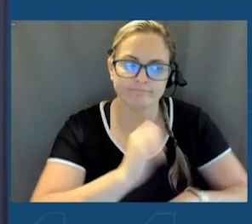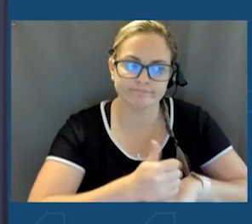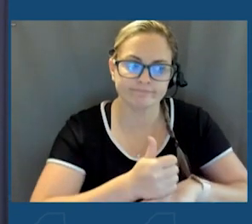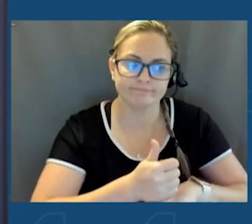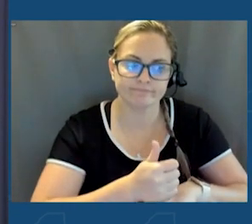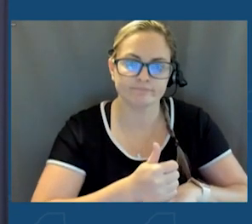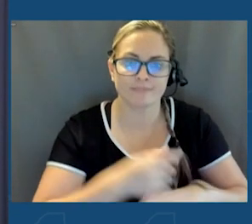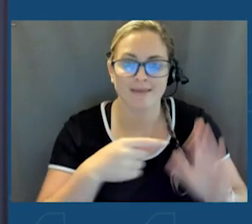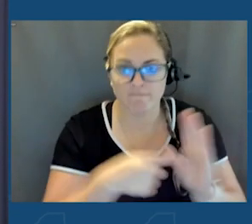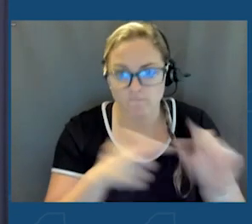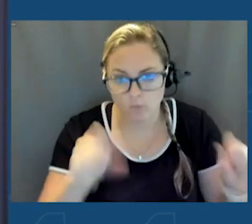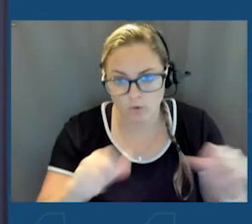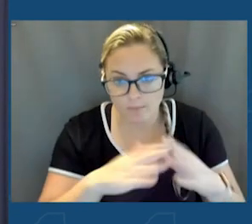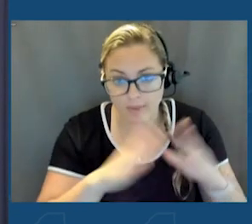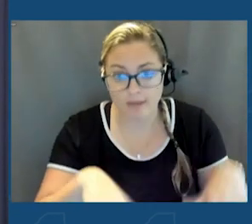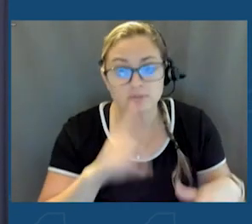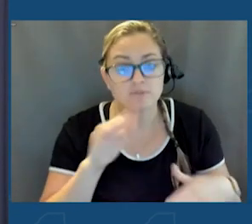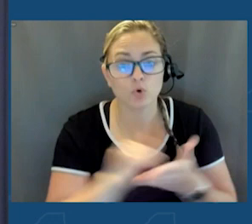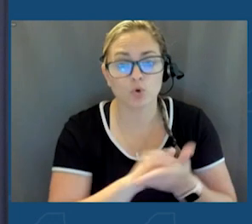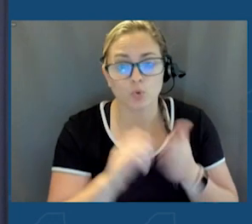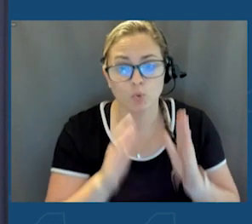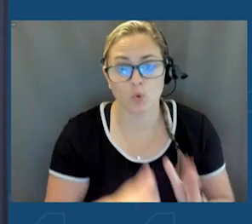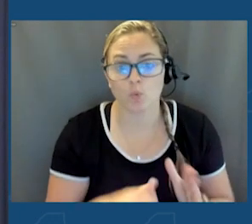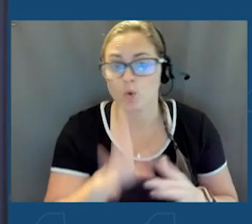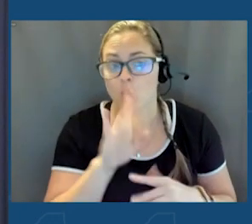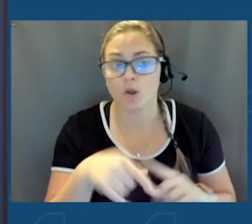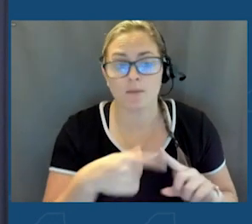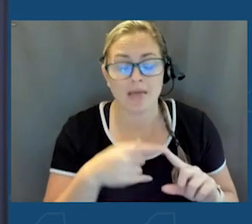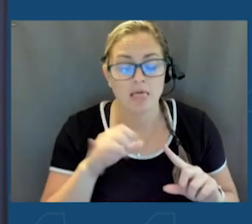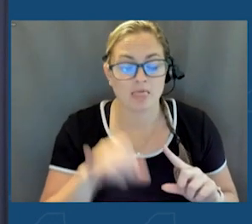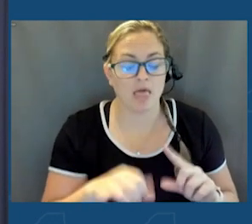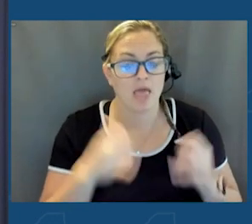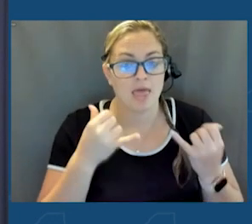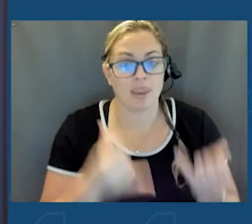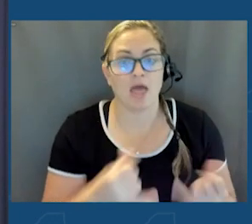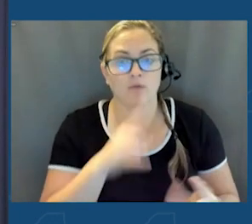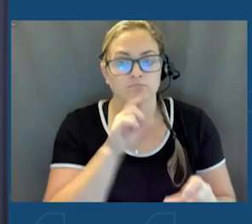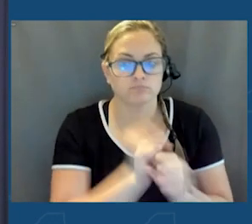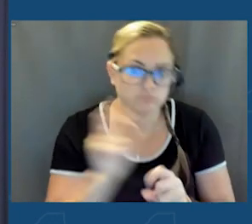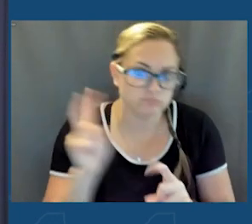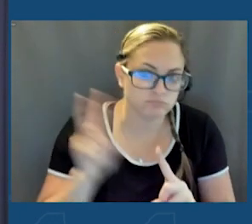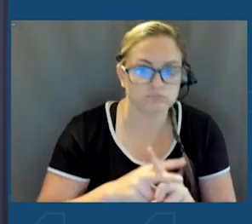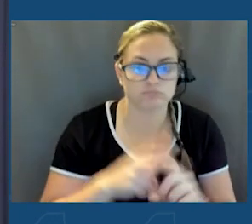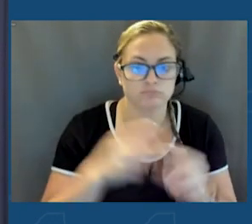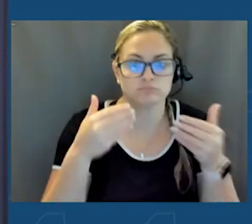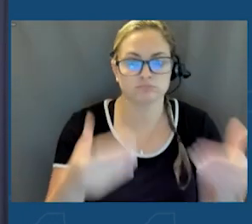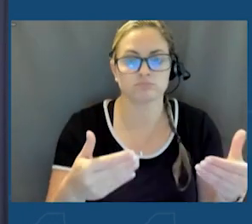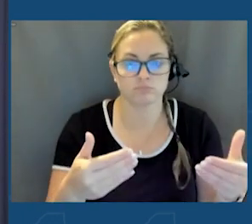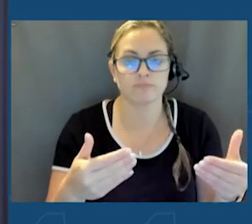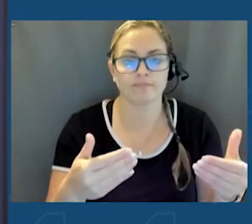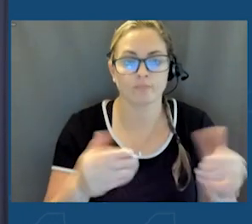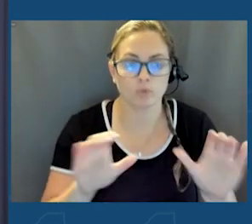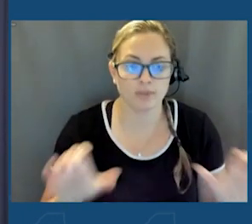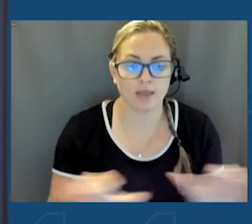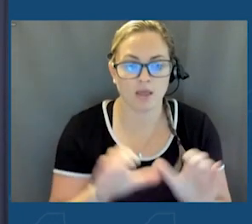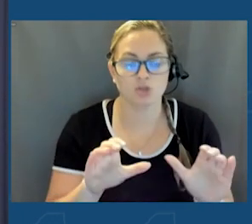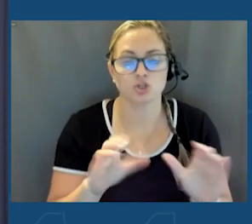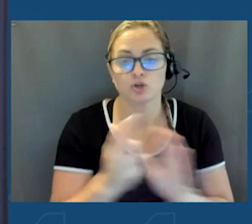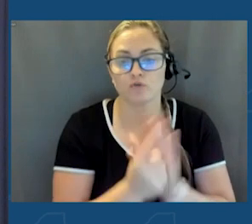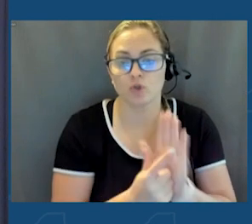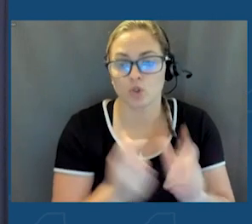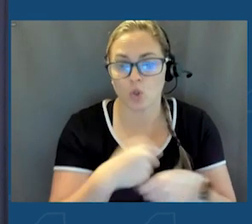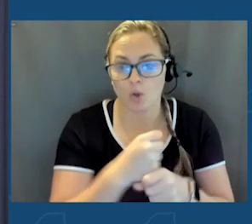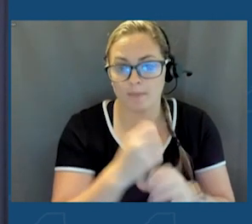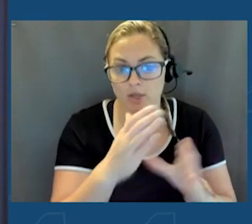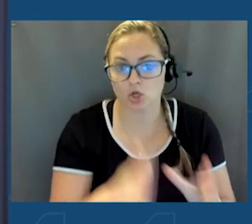affordable housing for New Yorkers. We talked about it, and now we have put it in place with the actions of the lawmakers in Albany